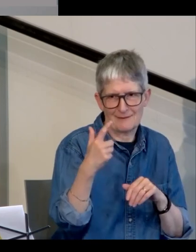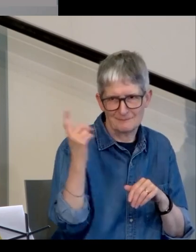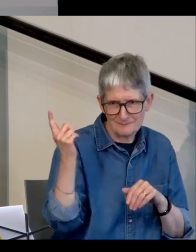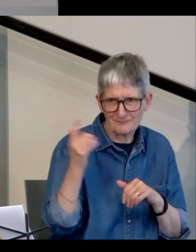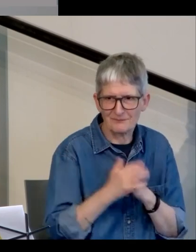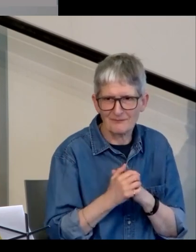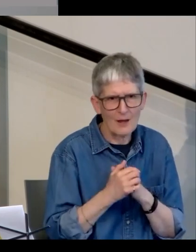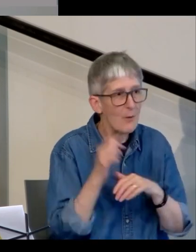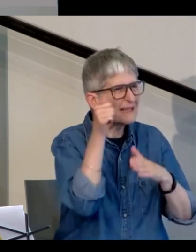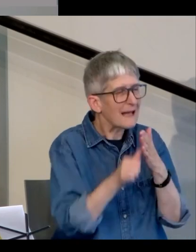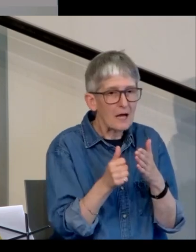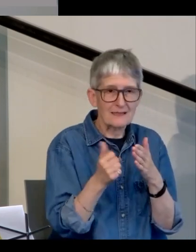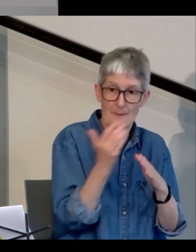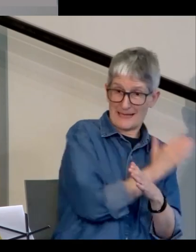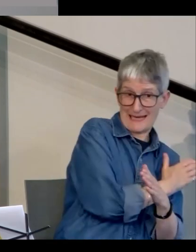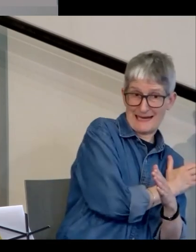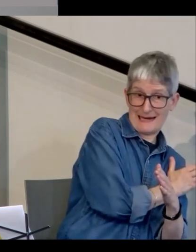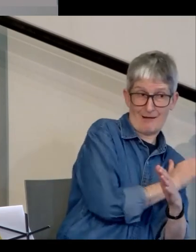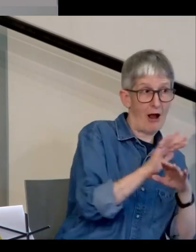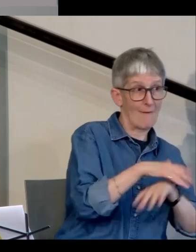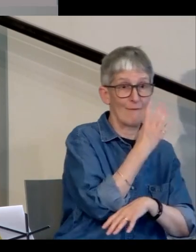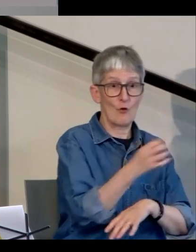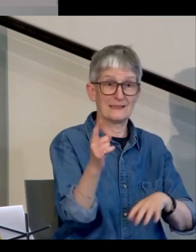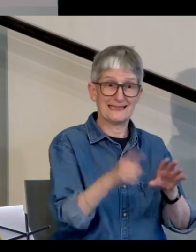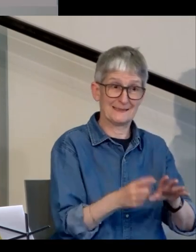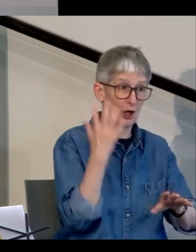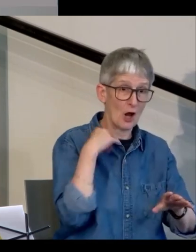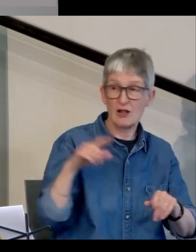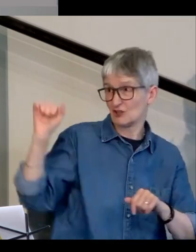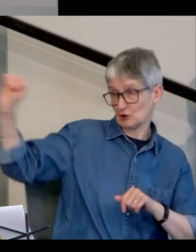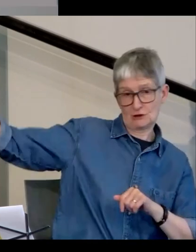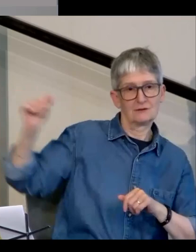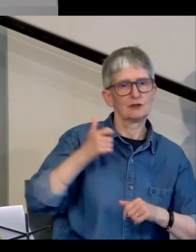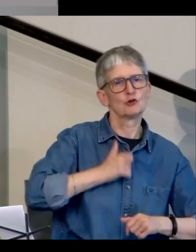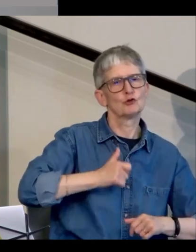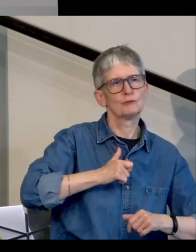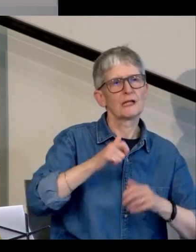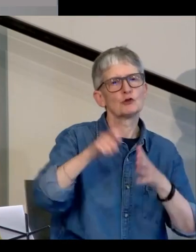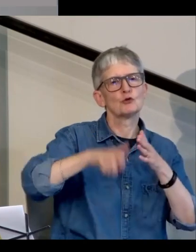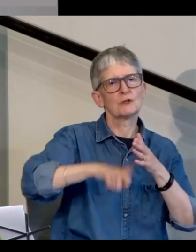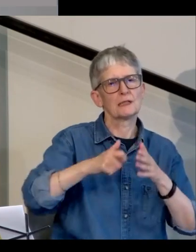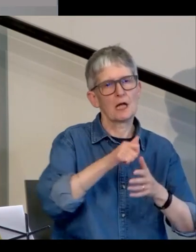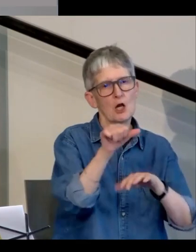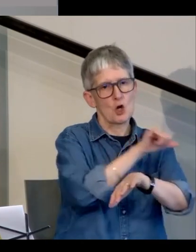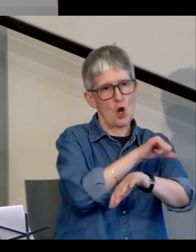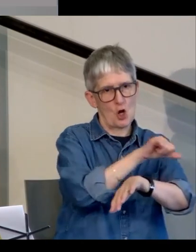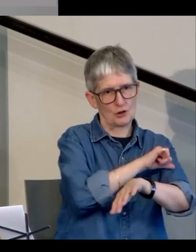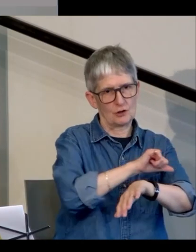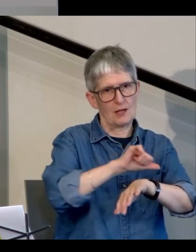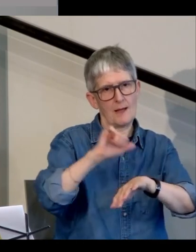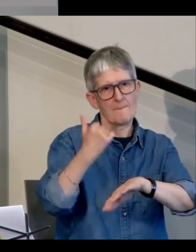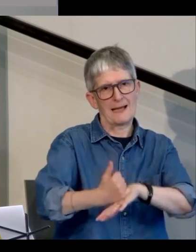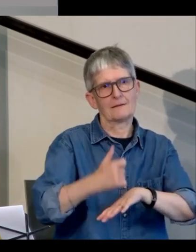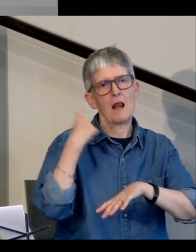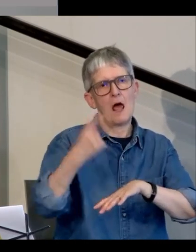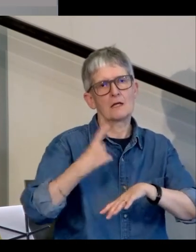And when we started going out over 40 years ago, I was a student nurse based in a London hospital. And when